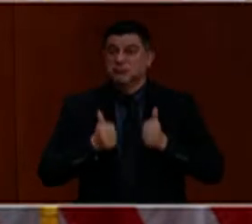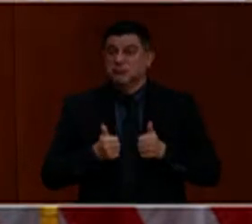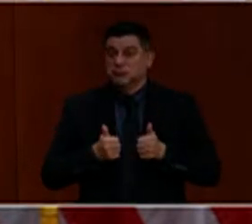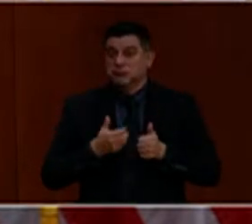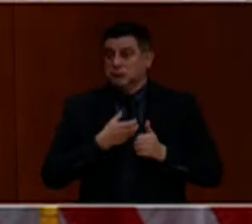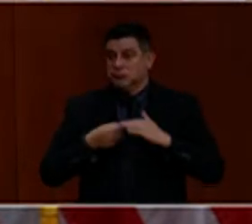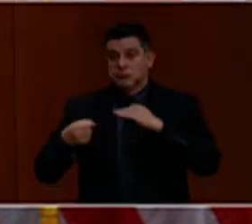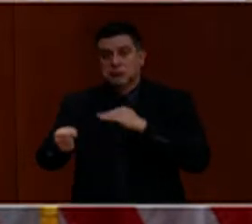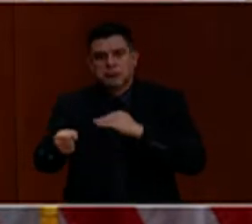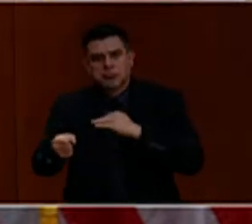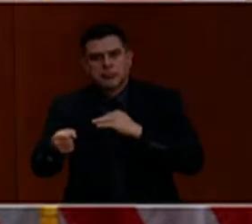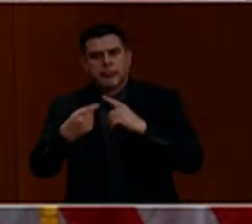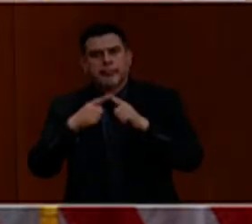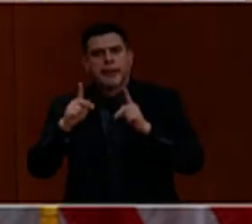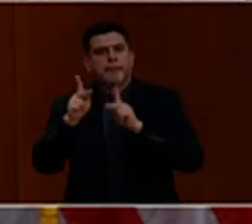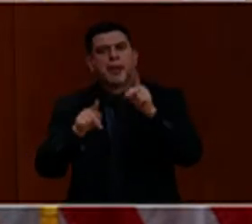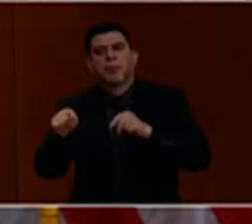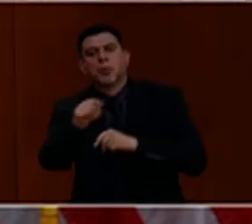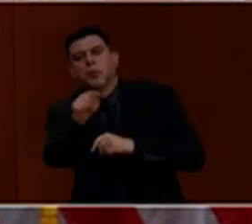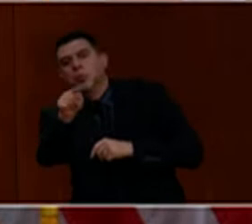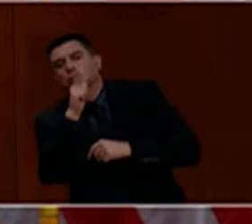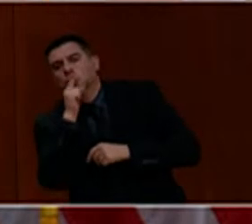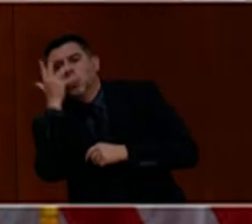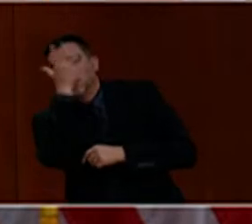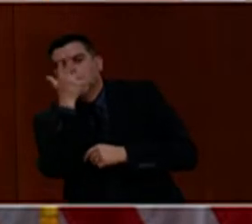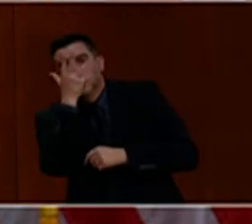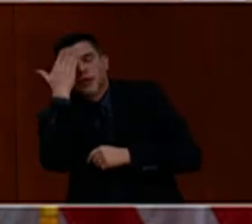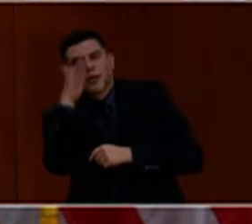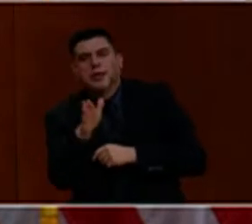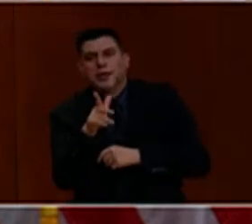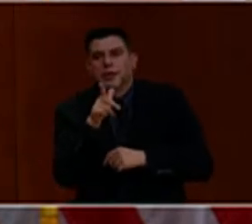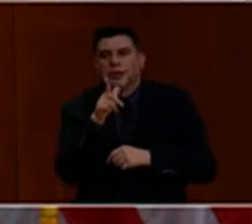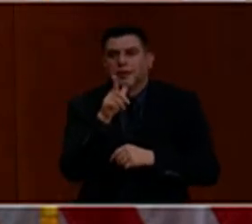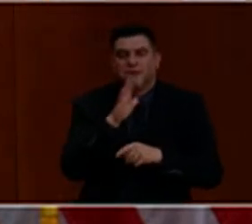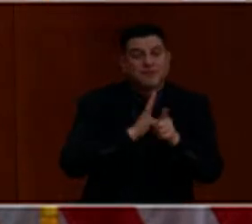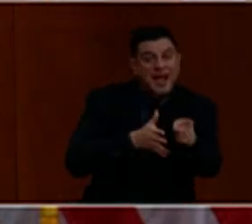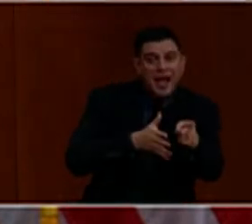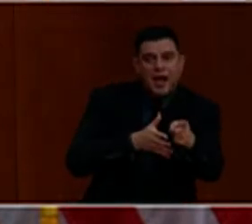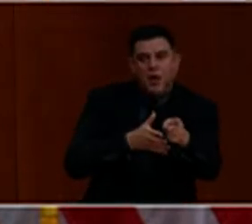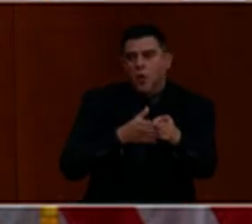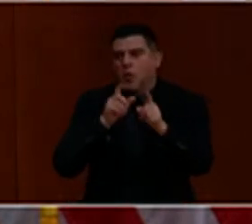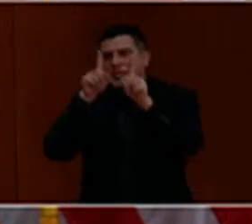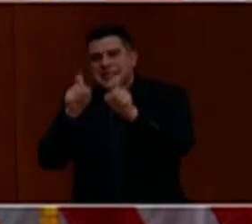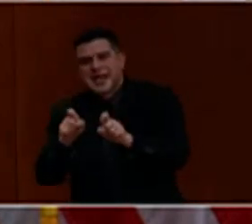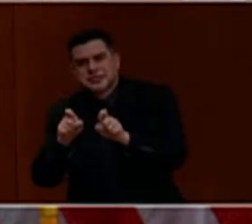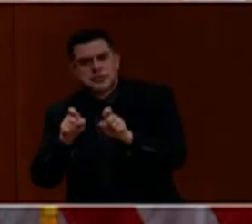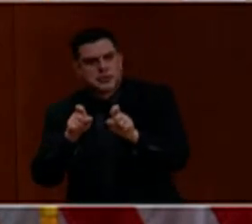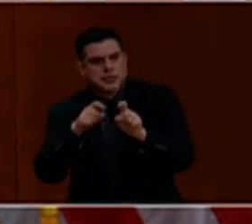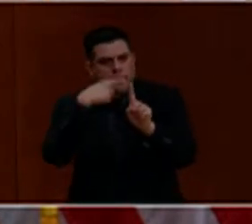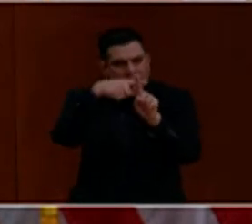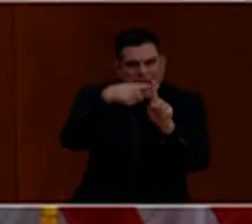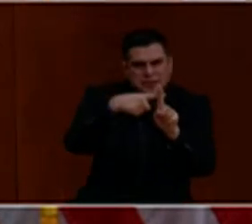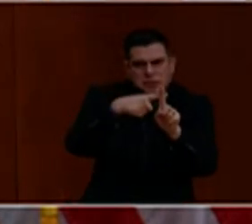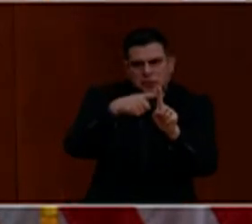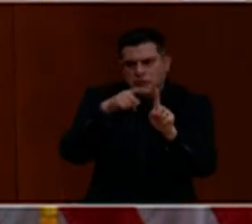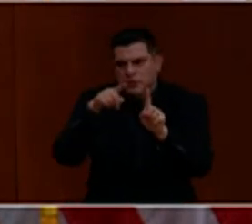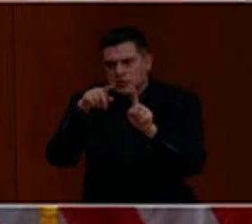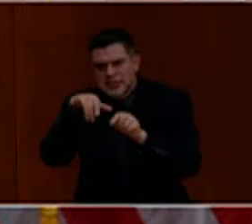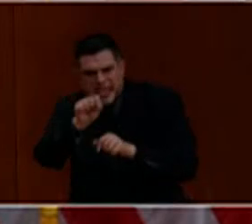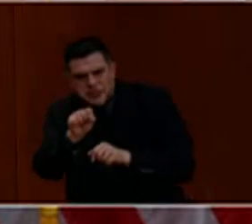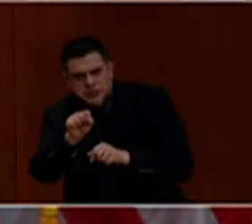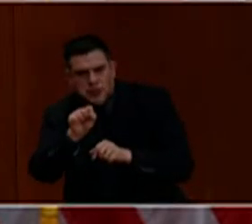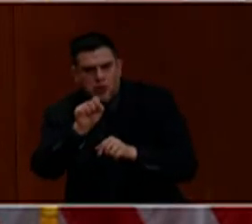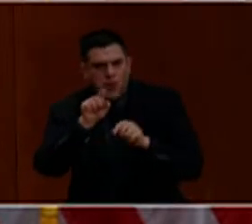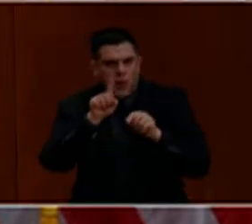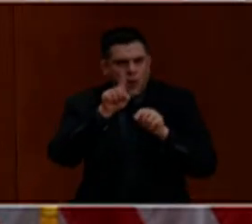so focusing on that, I think, is something that's really important. We've dedicated a lot of testing resources to the prisons, and